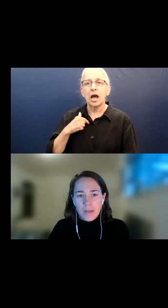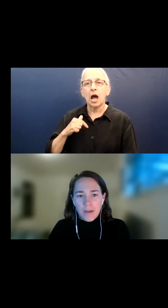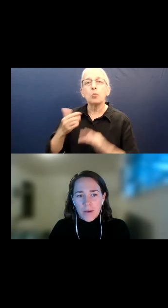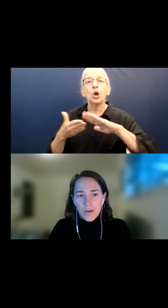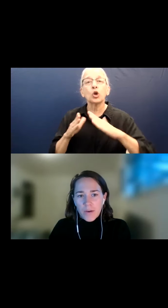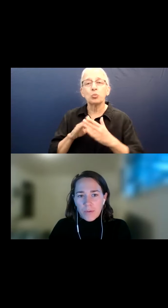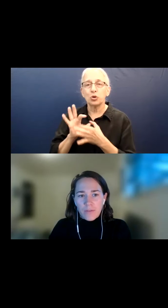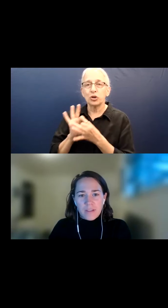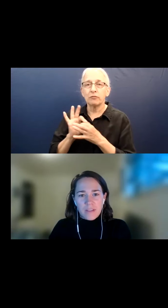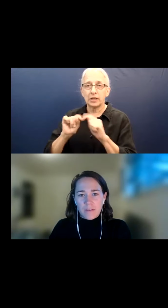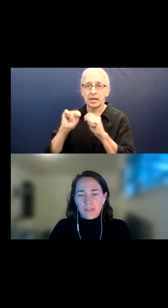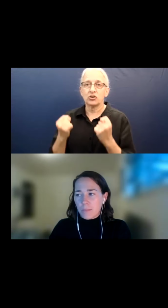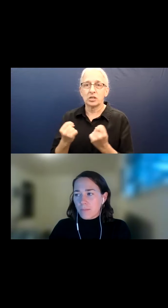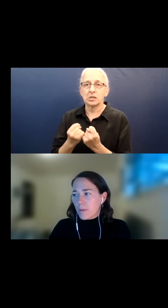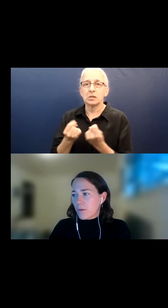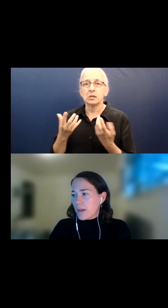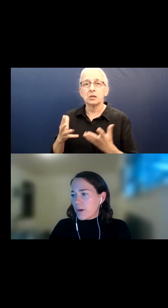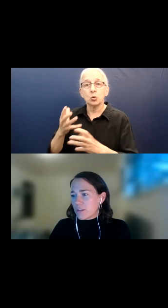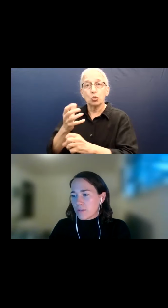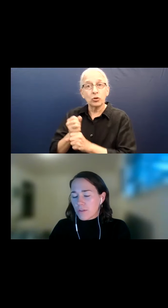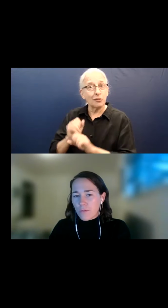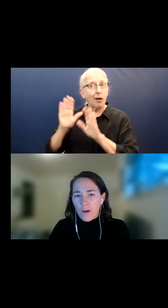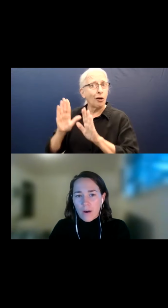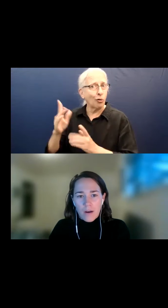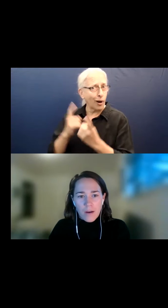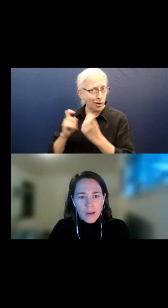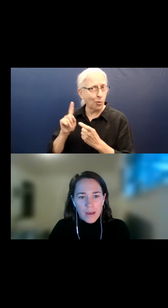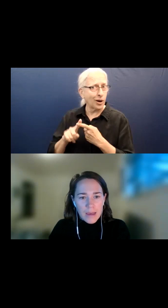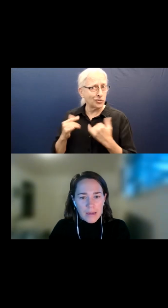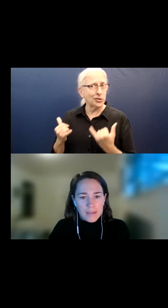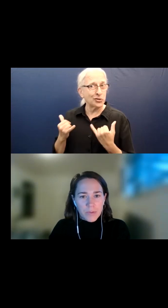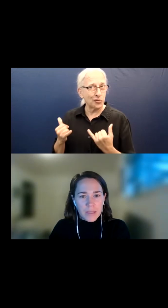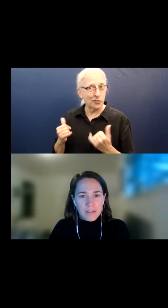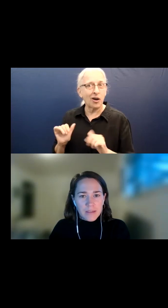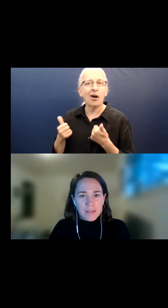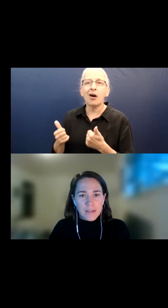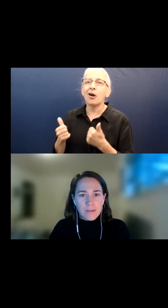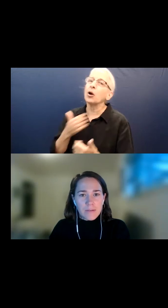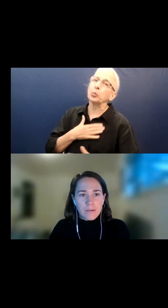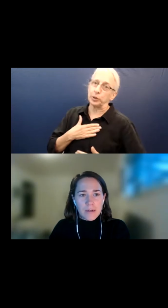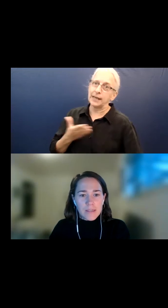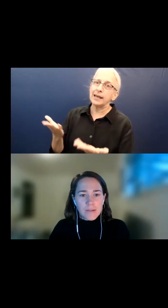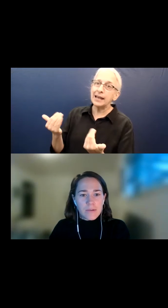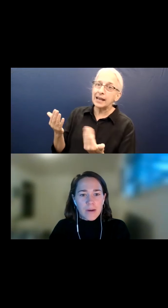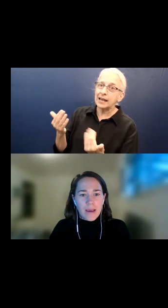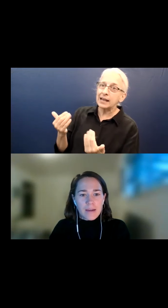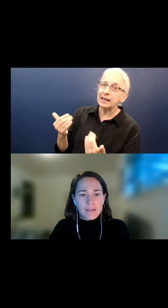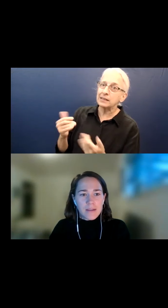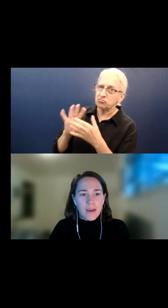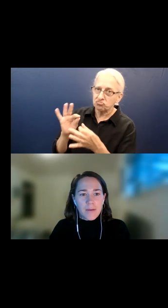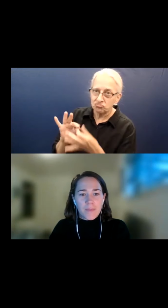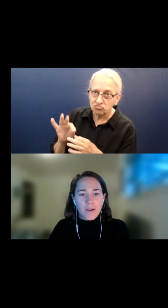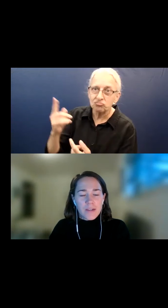team. We've received some great questions so far, and please continue to